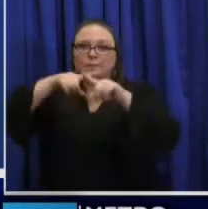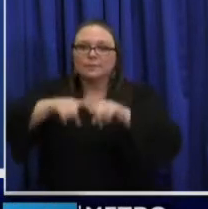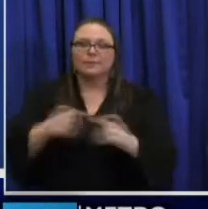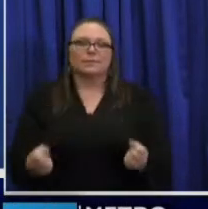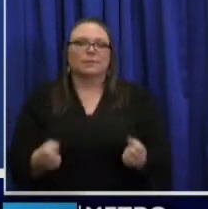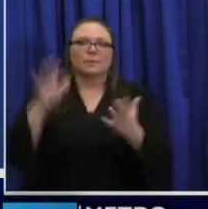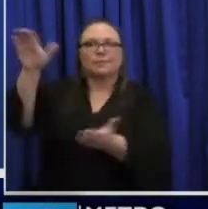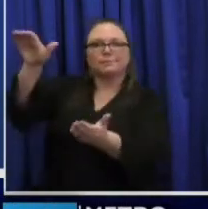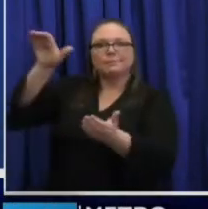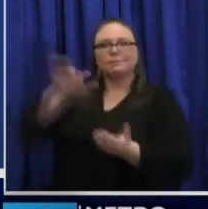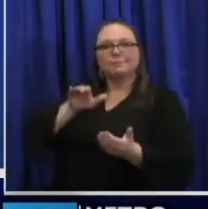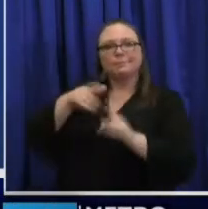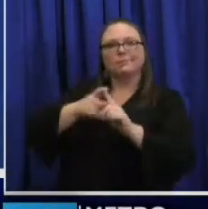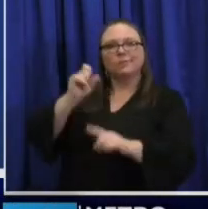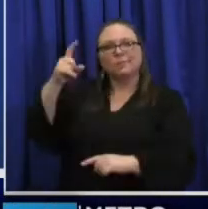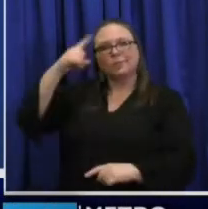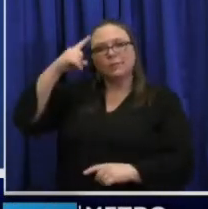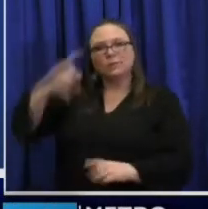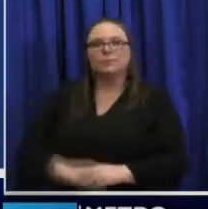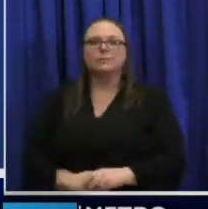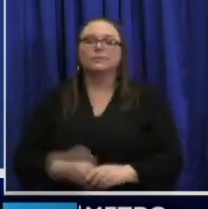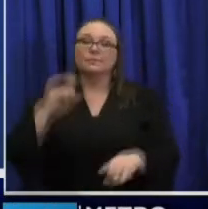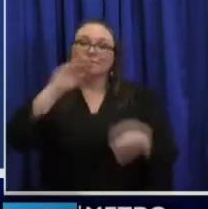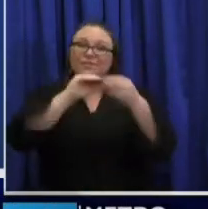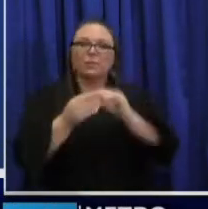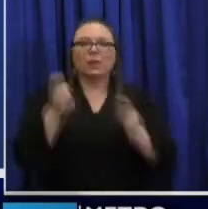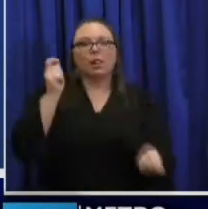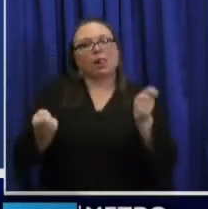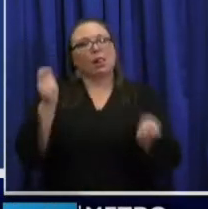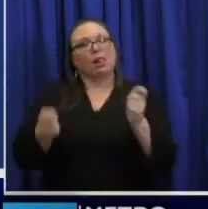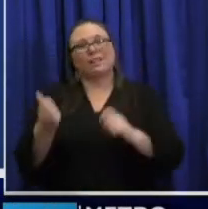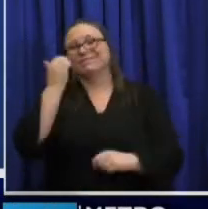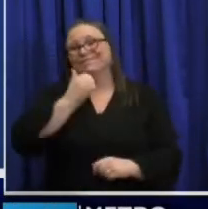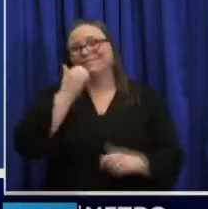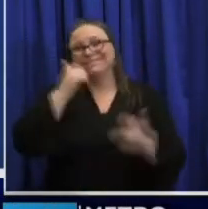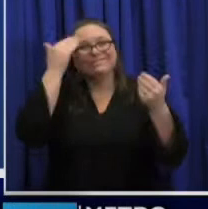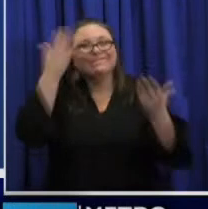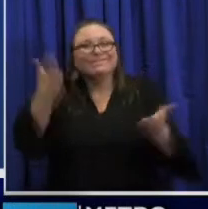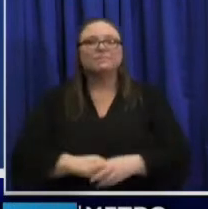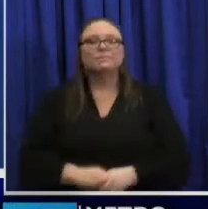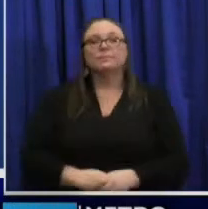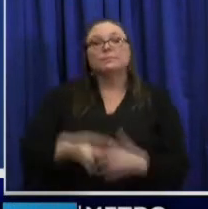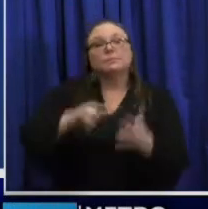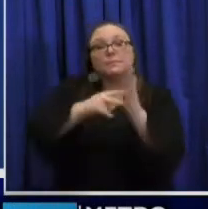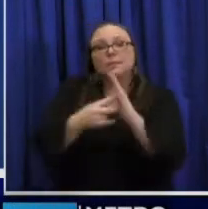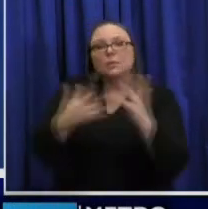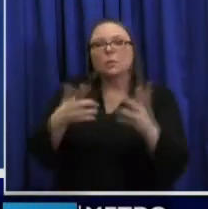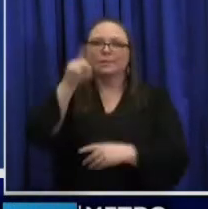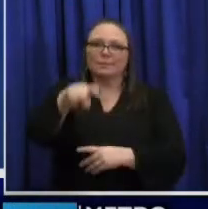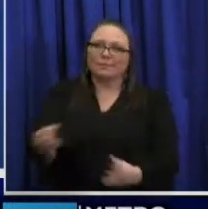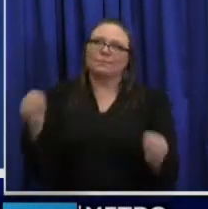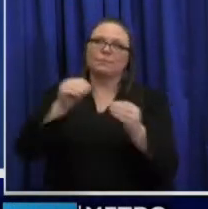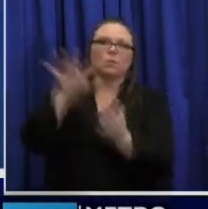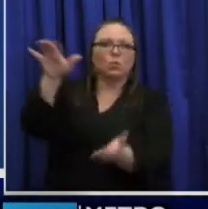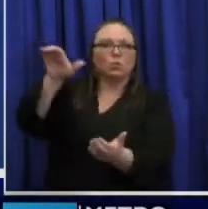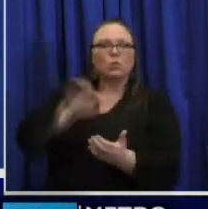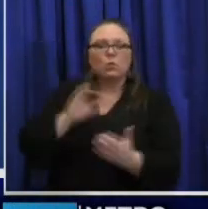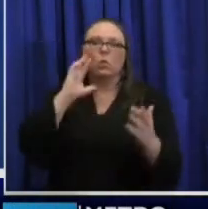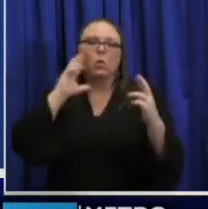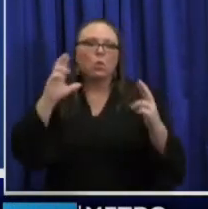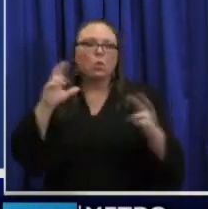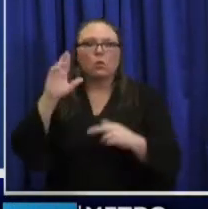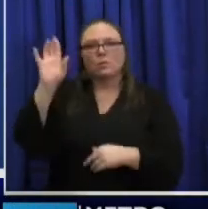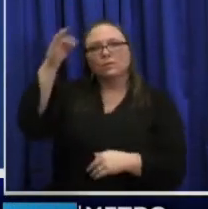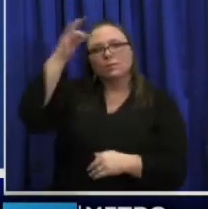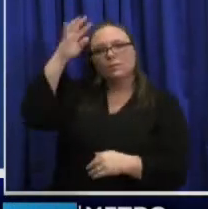vaccine we get, a number, frankly, that can change day to day. Simply put, we need more vaccine, and I'm hopeful that the